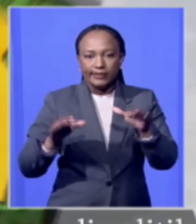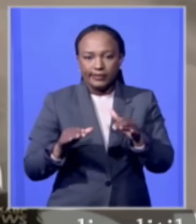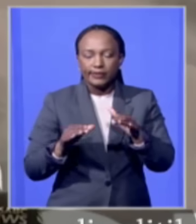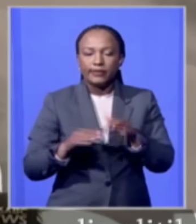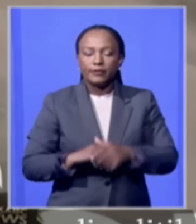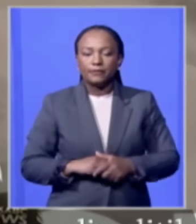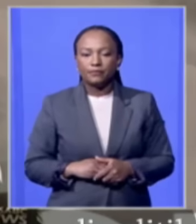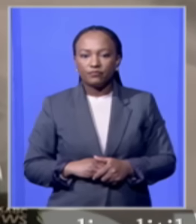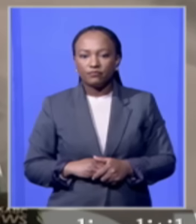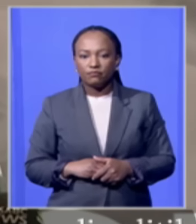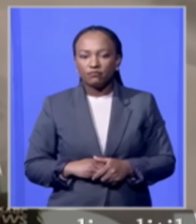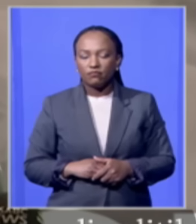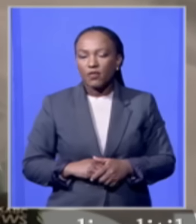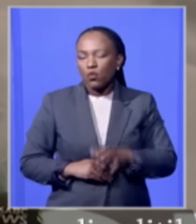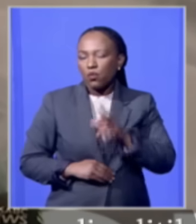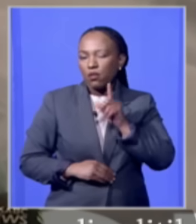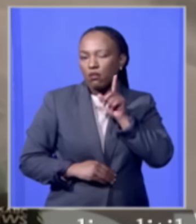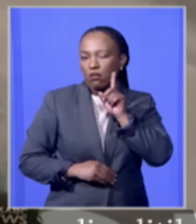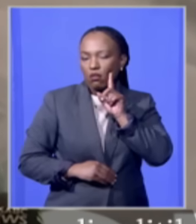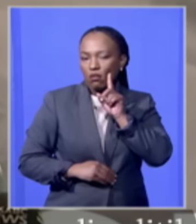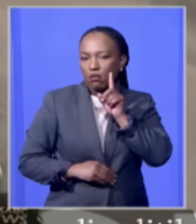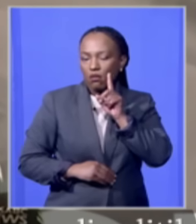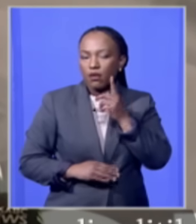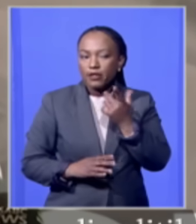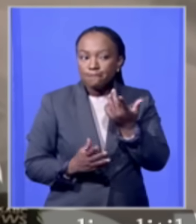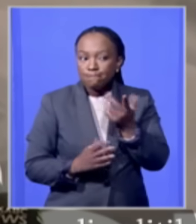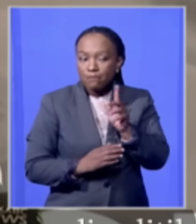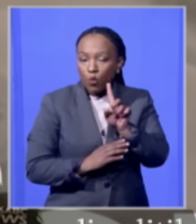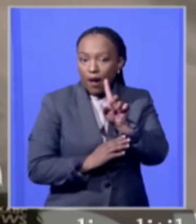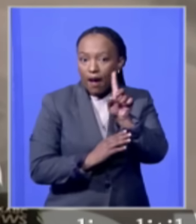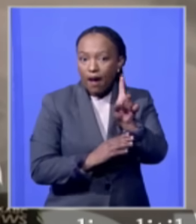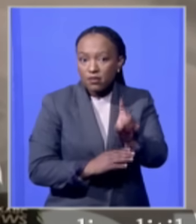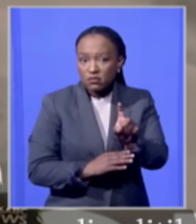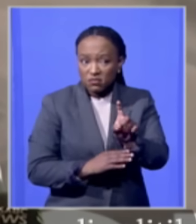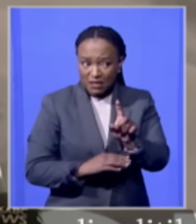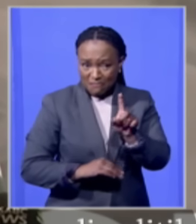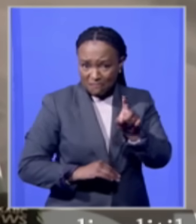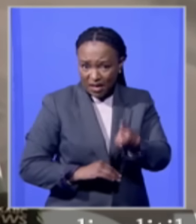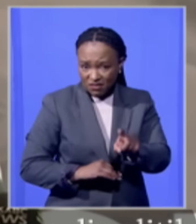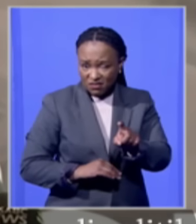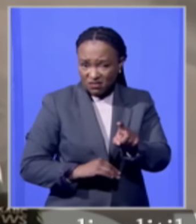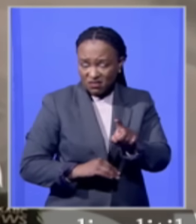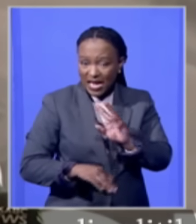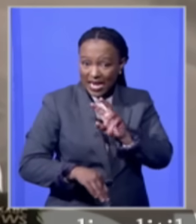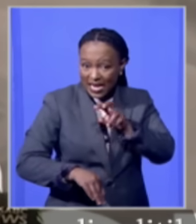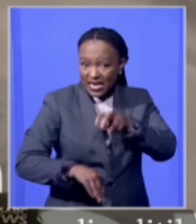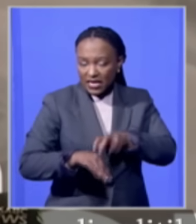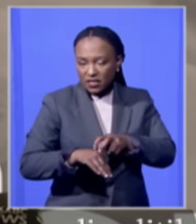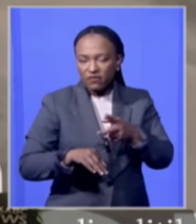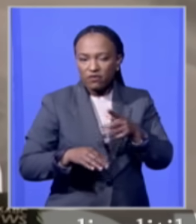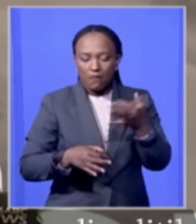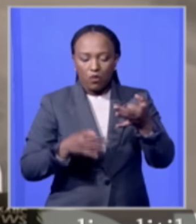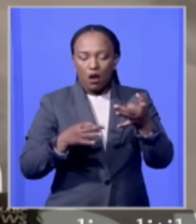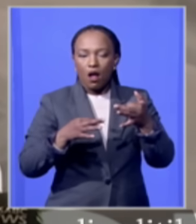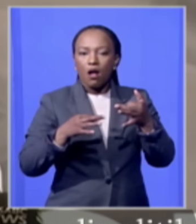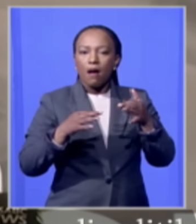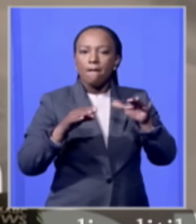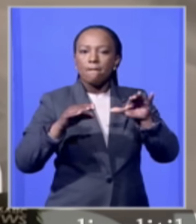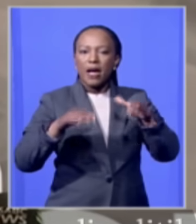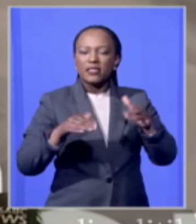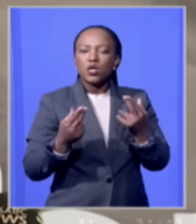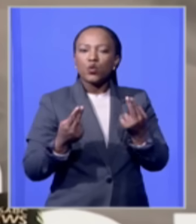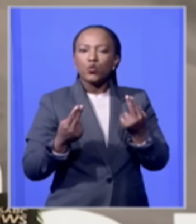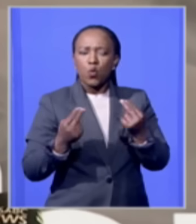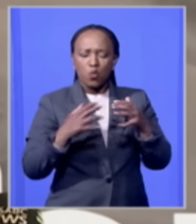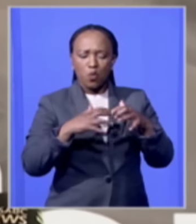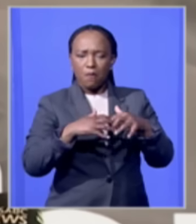need to form a political party? That is the first question that we're going to ask. That if yes, what should